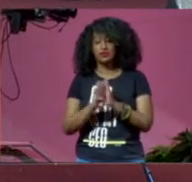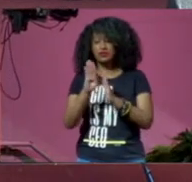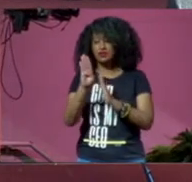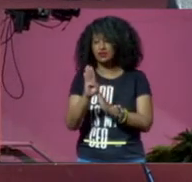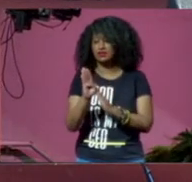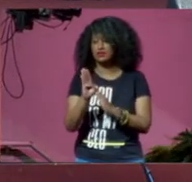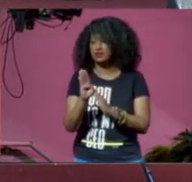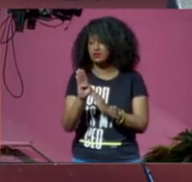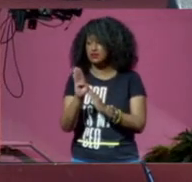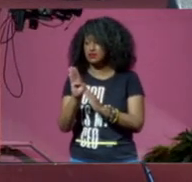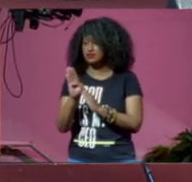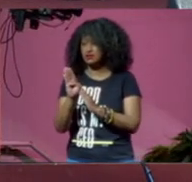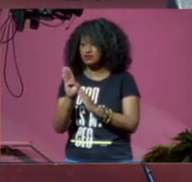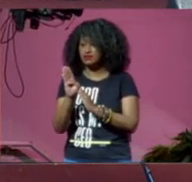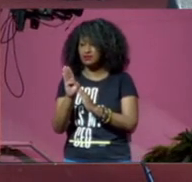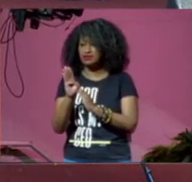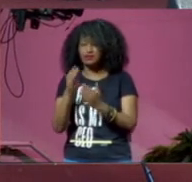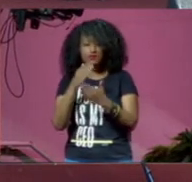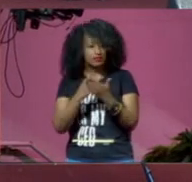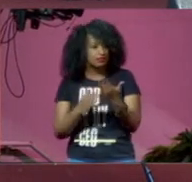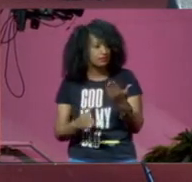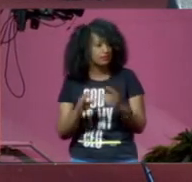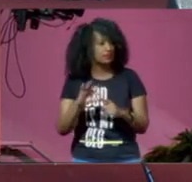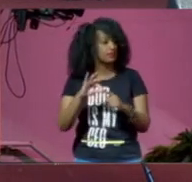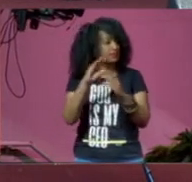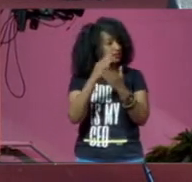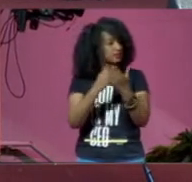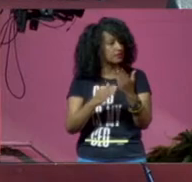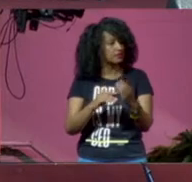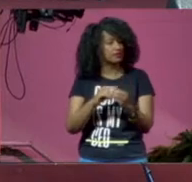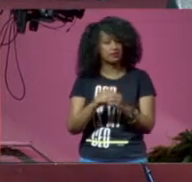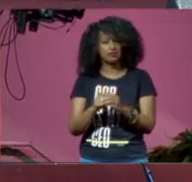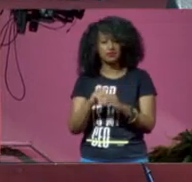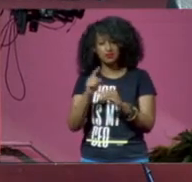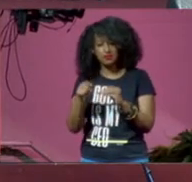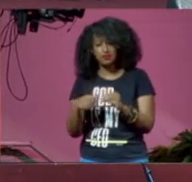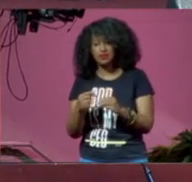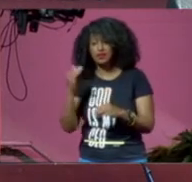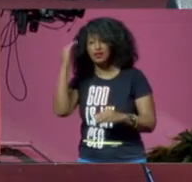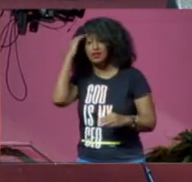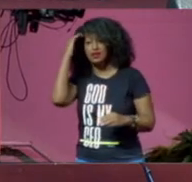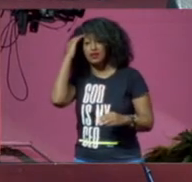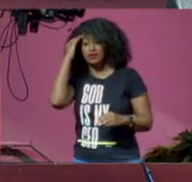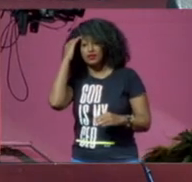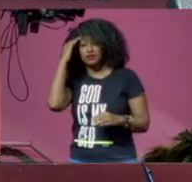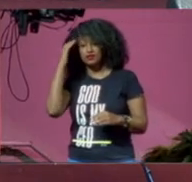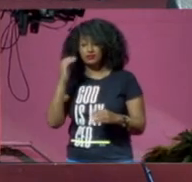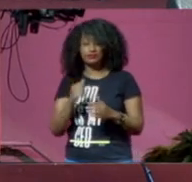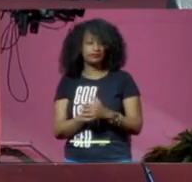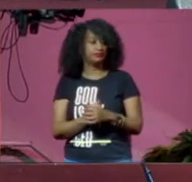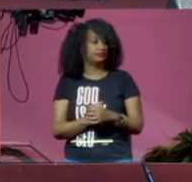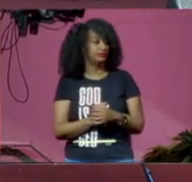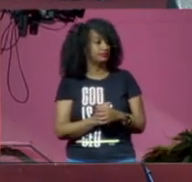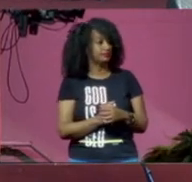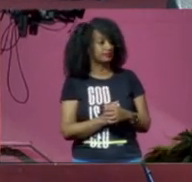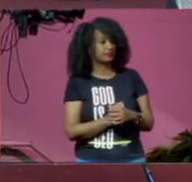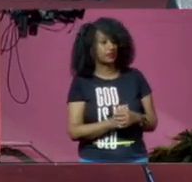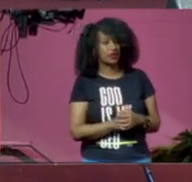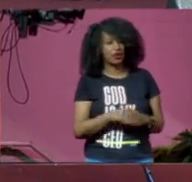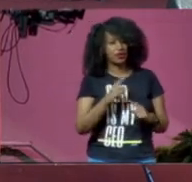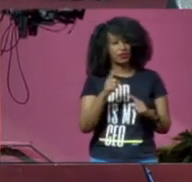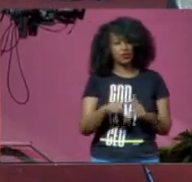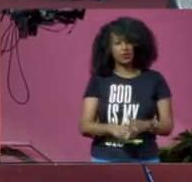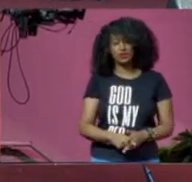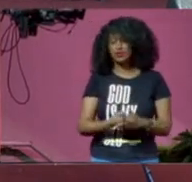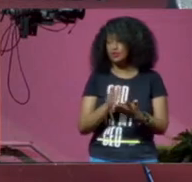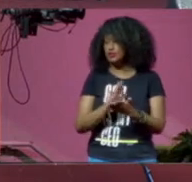stage and level of human development is marked by a knowing. By kindergarten, you